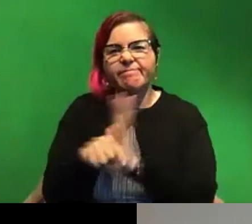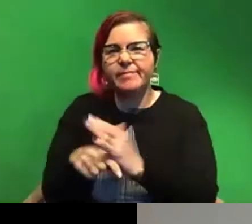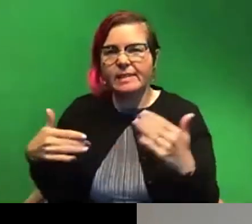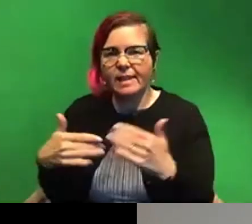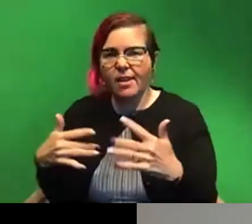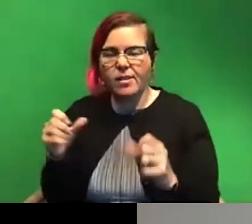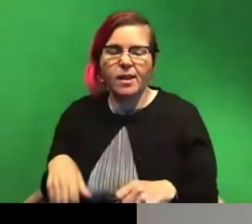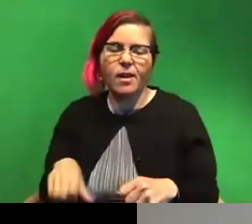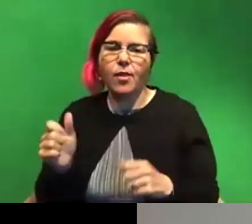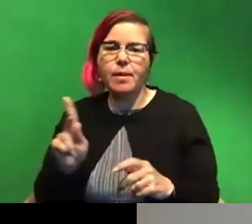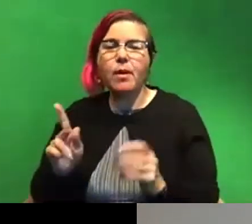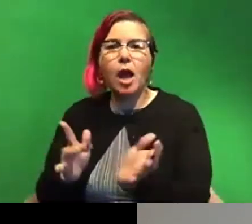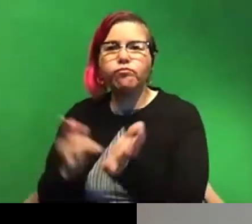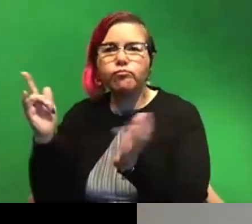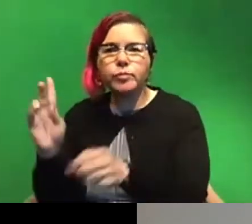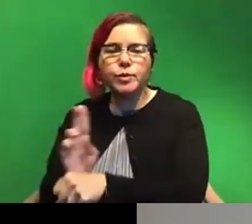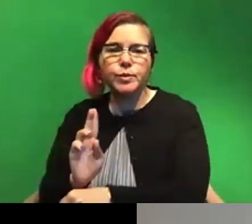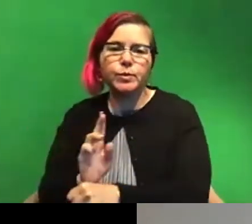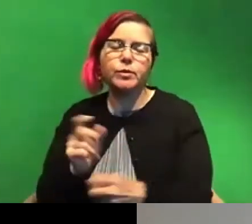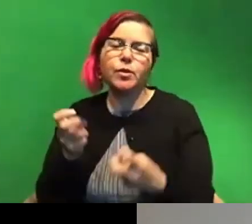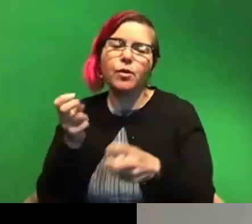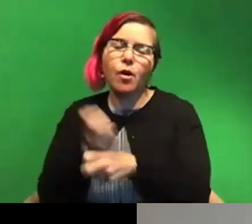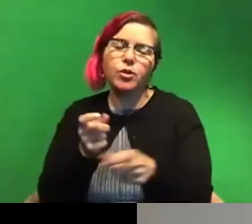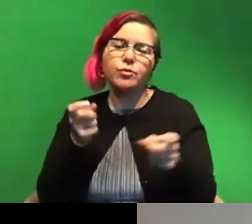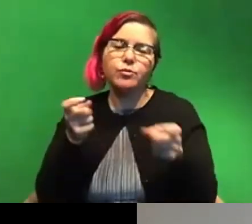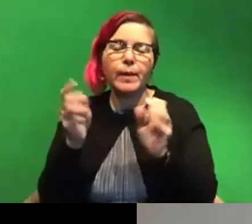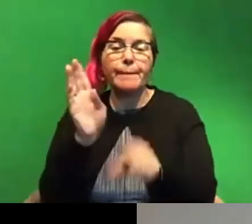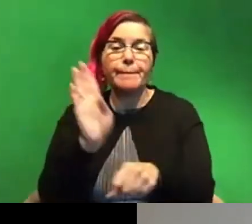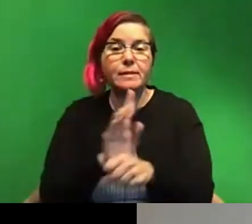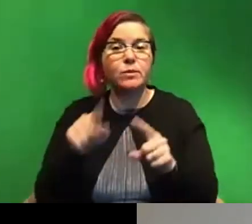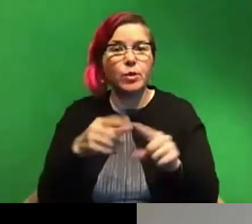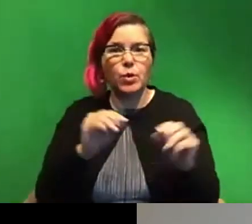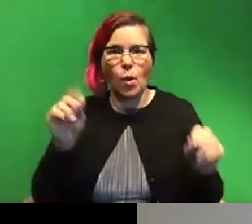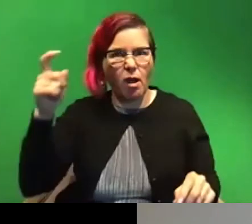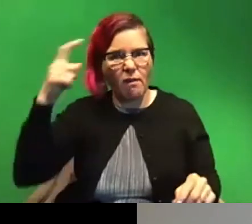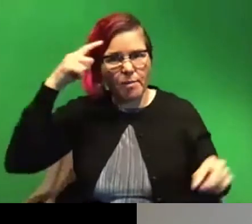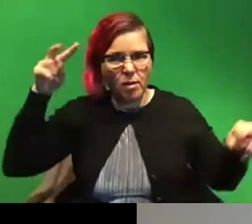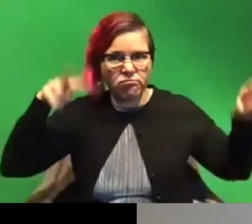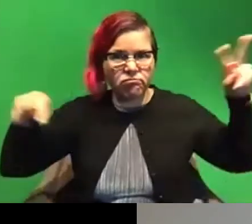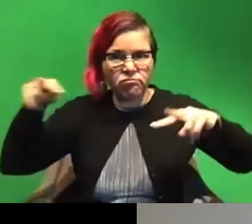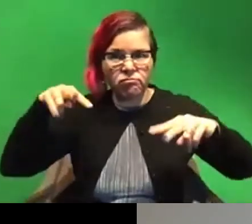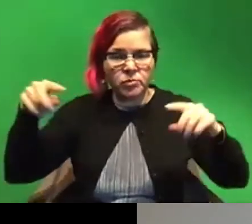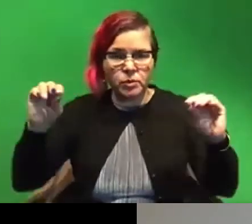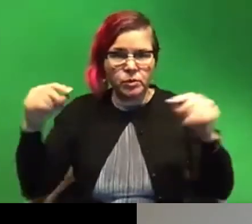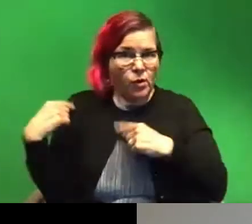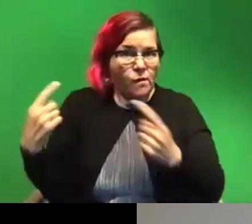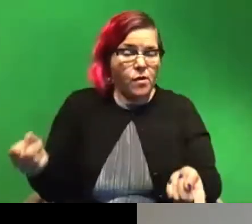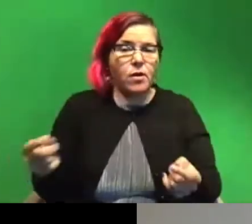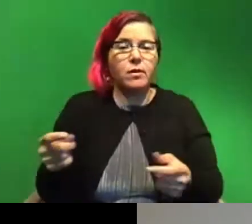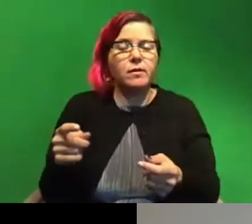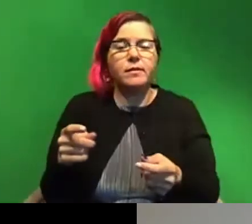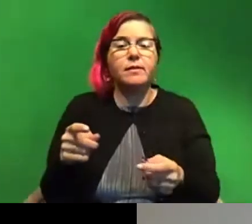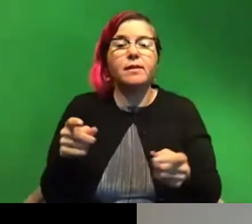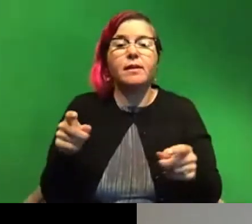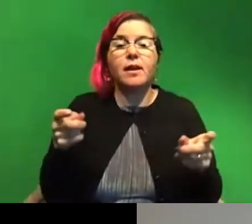on. And so it's not only hard to regulate businesses when there has been no government oversight so far, it's almost impossible to